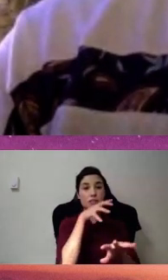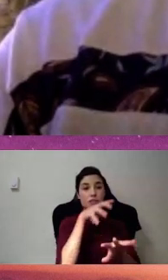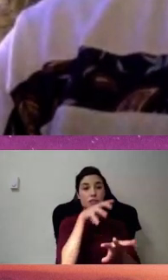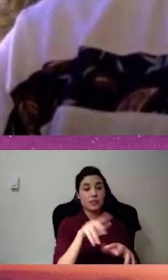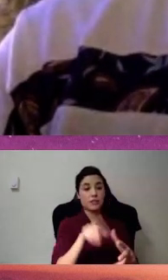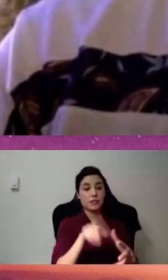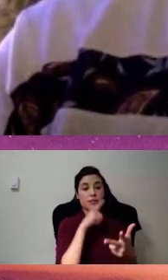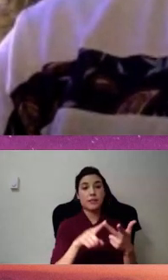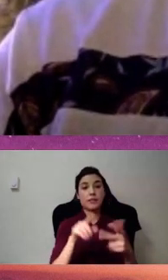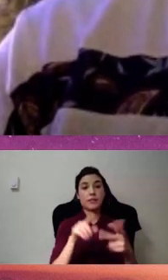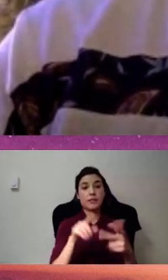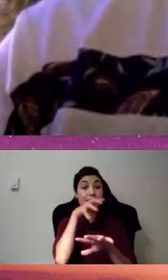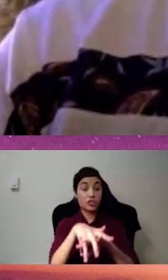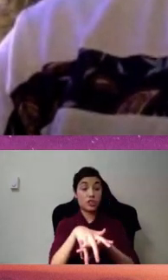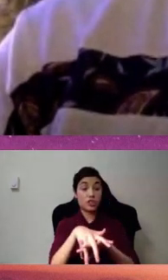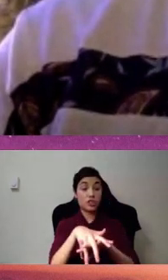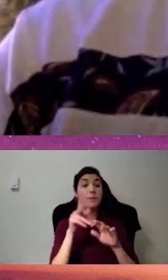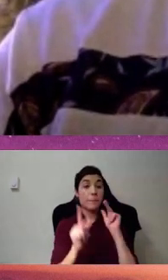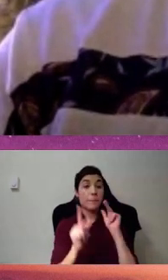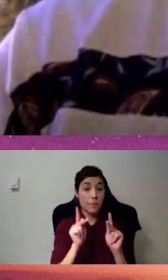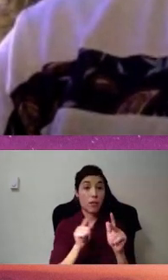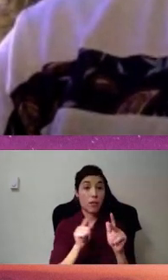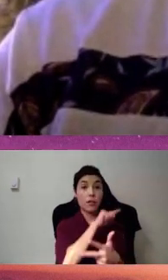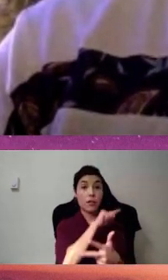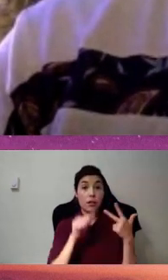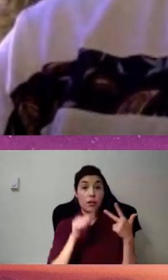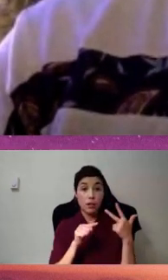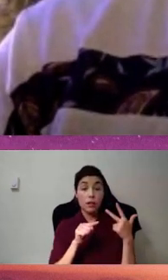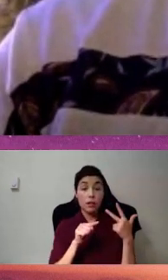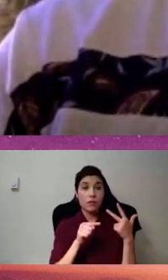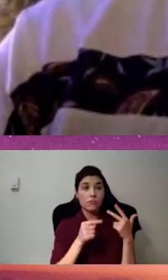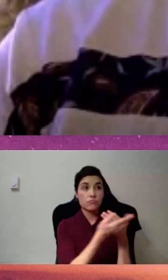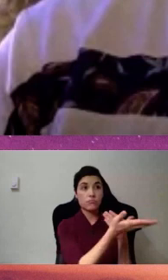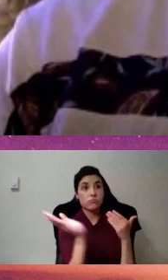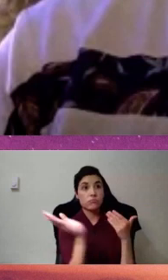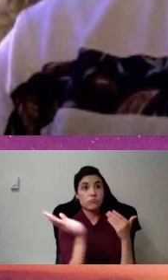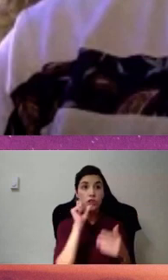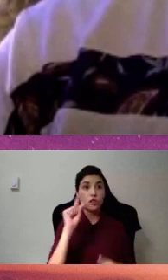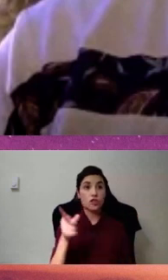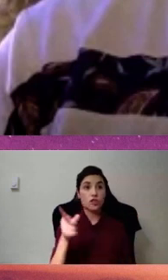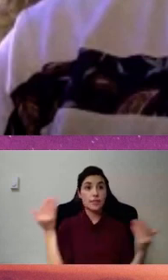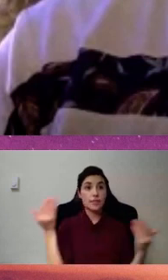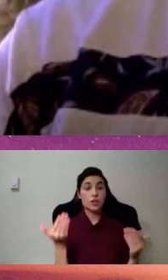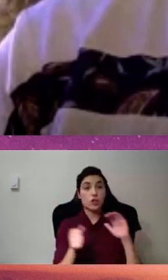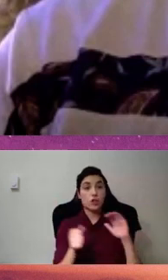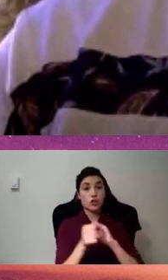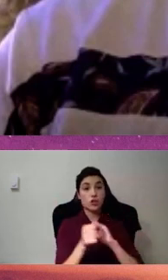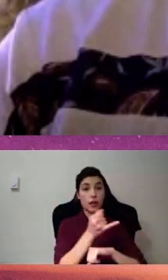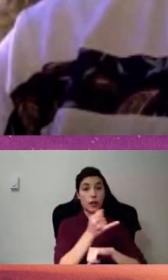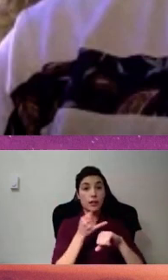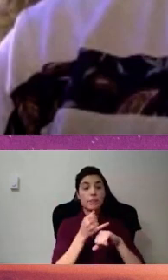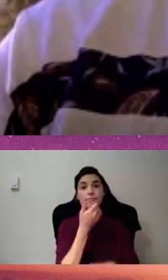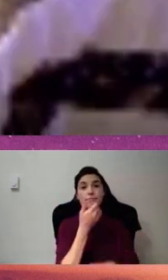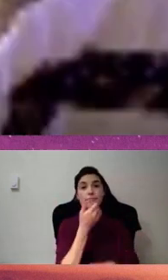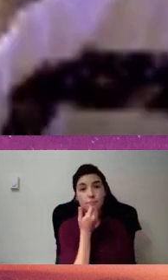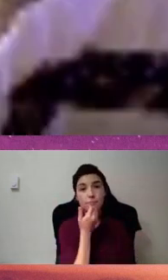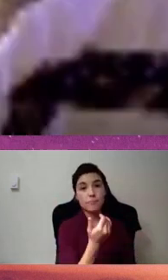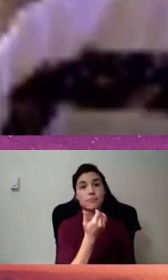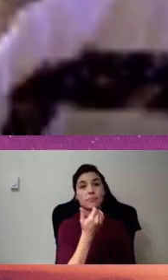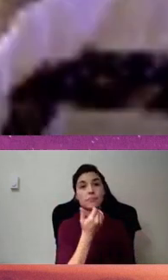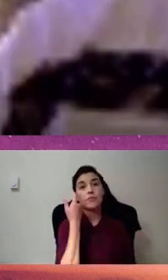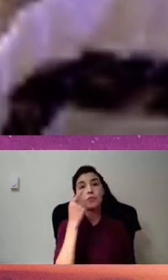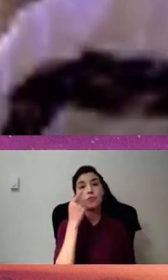world over, not just here in Turtle Island. Thank you for, your